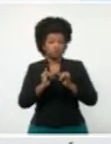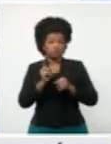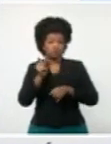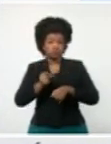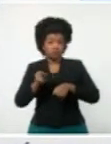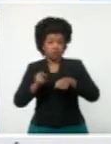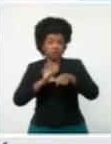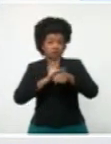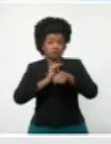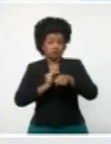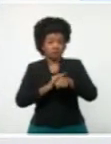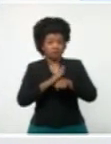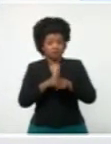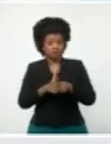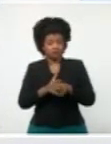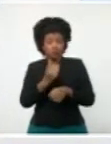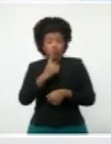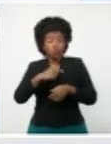Yesterday,